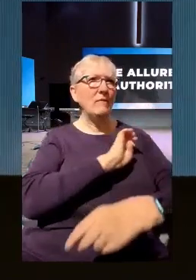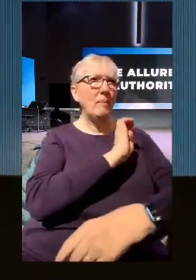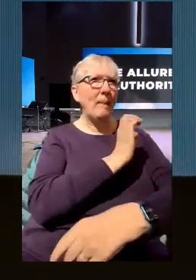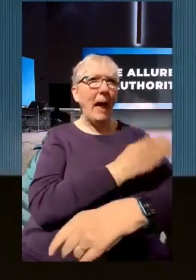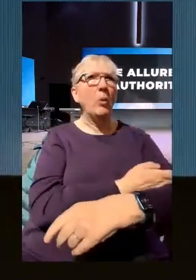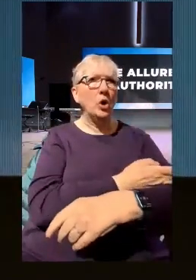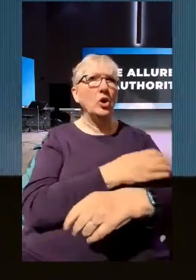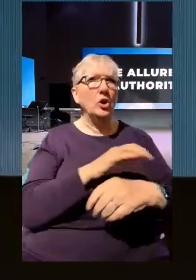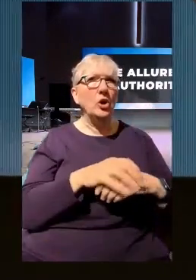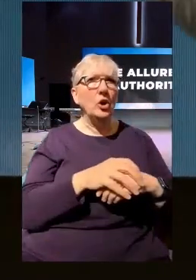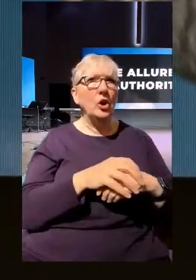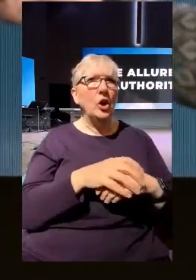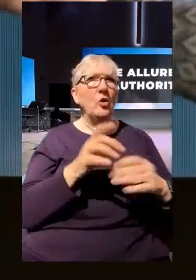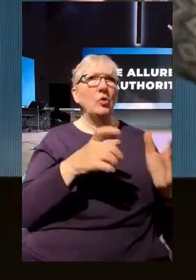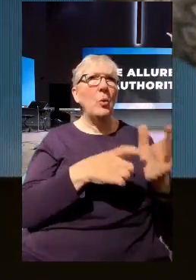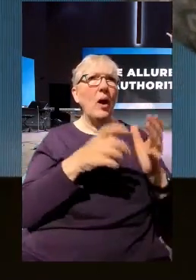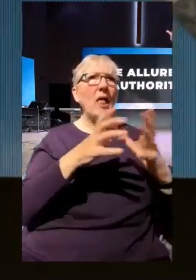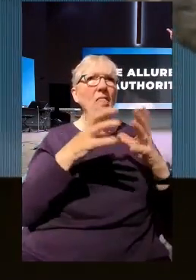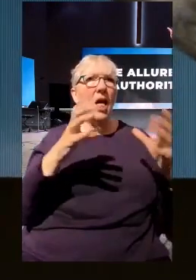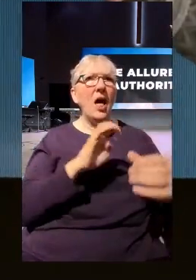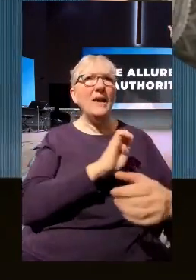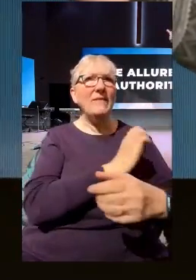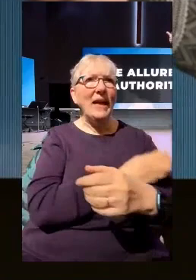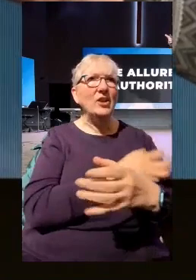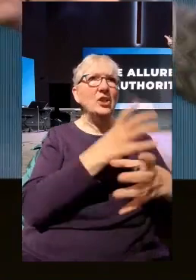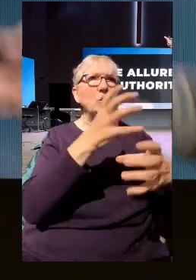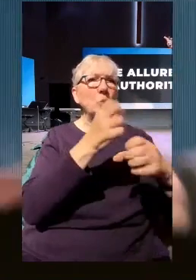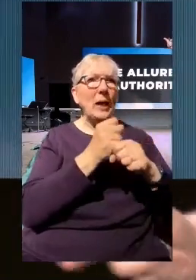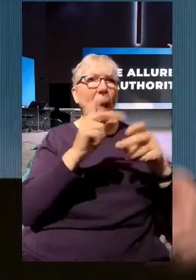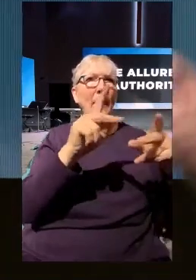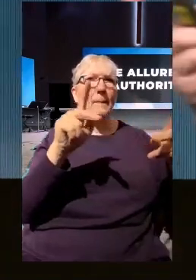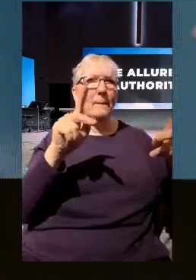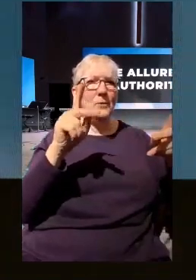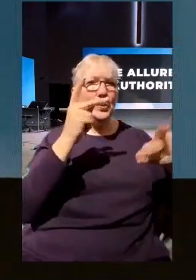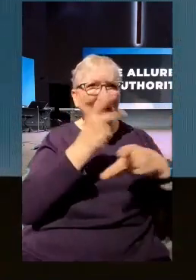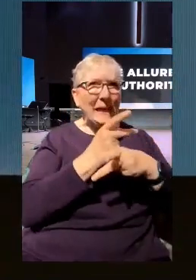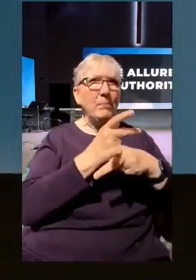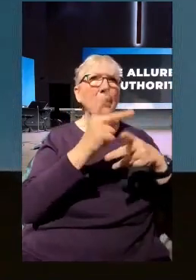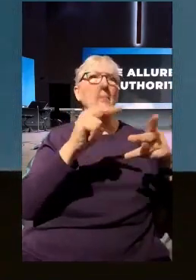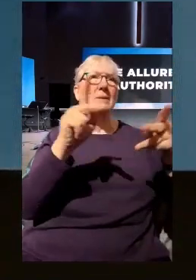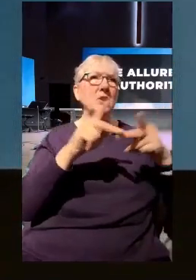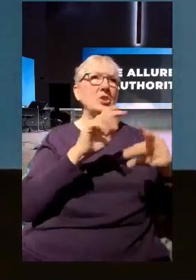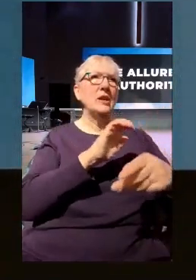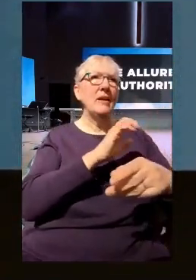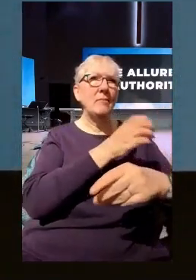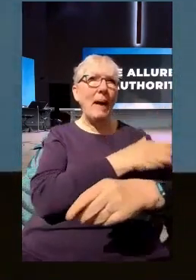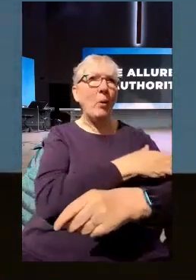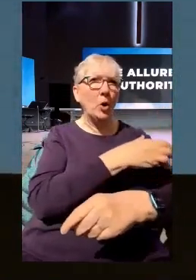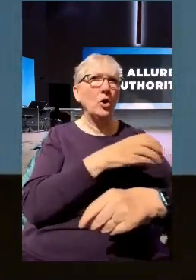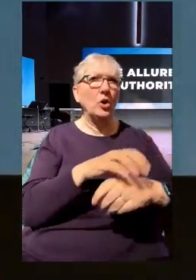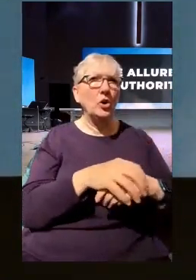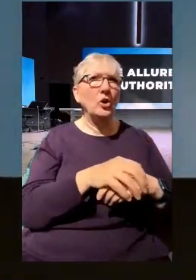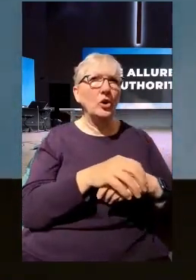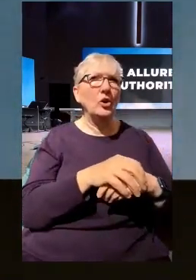and it takes a lot of energy to keep them. It takes a lot of energy to keep them, particularly